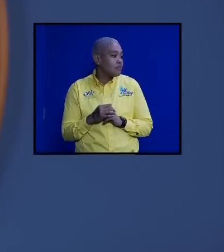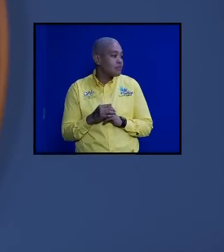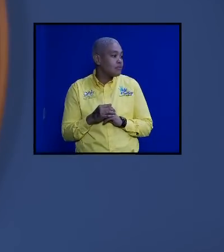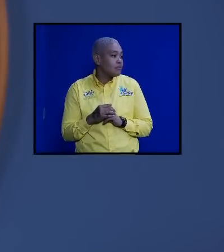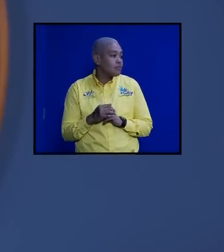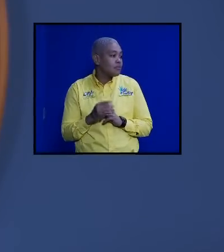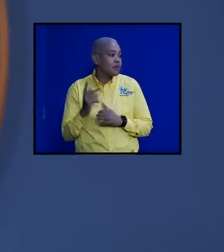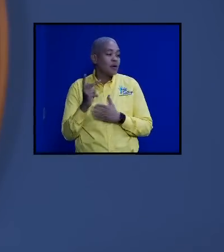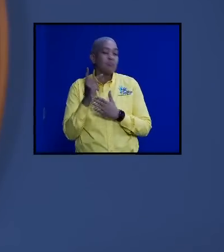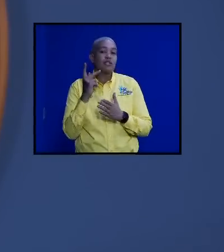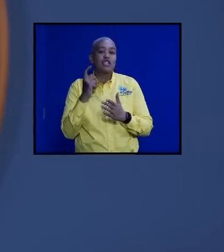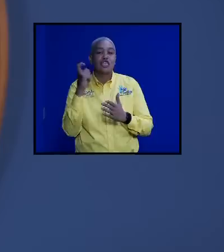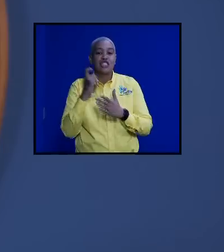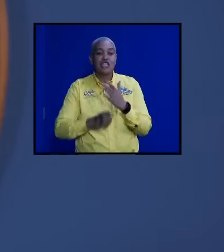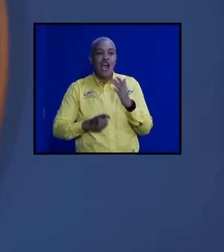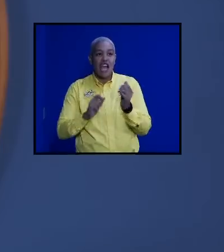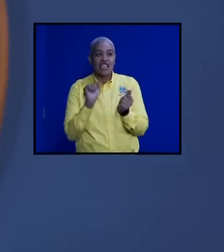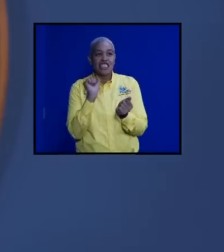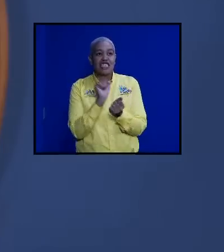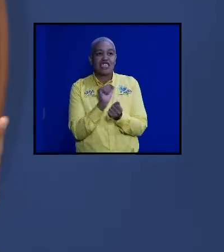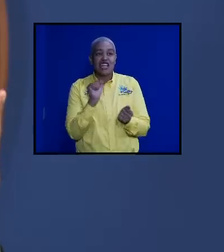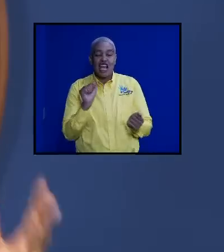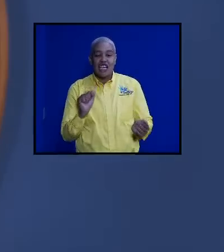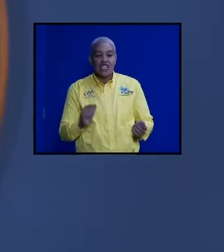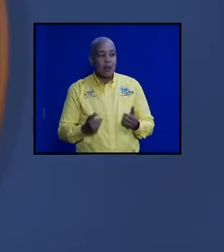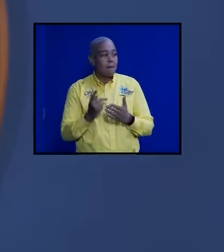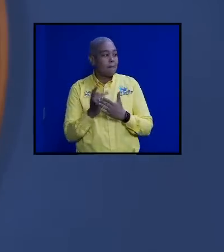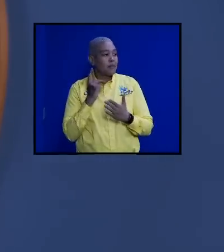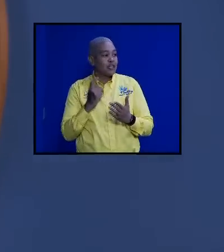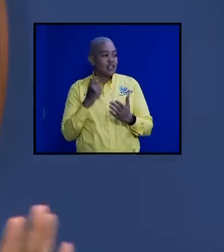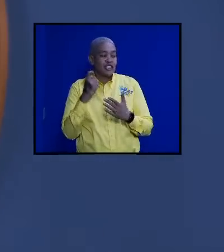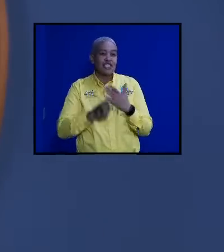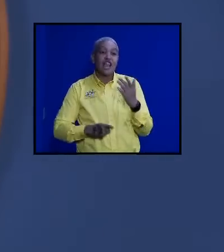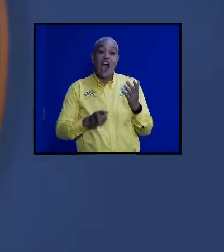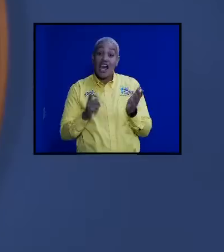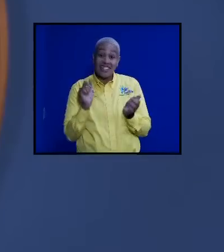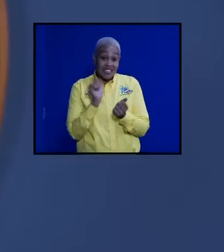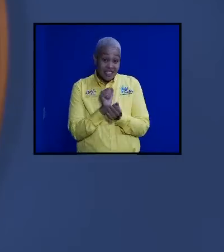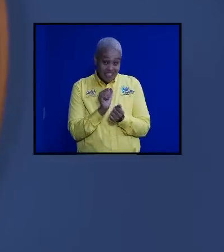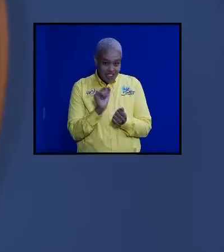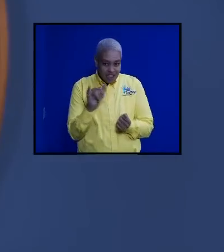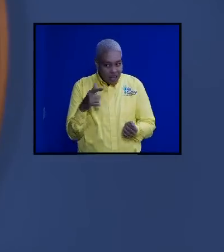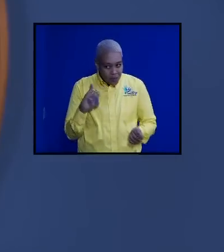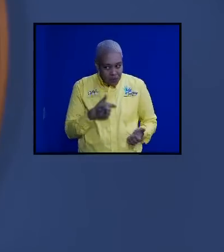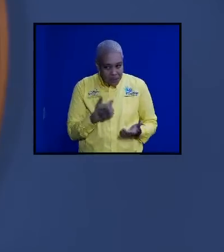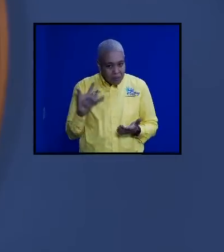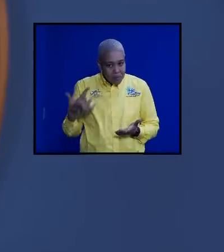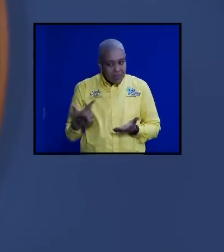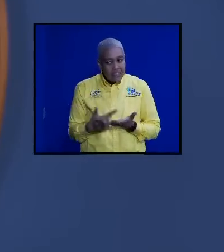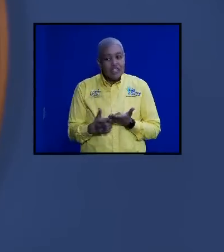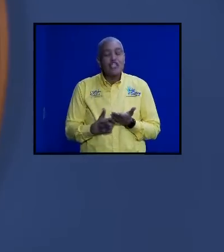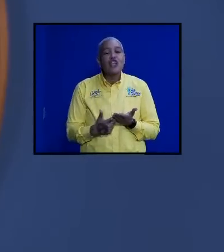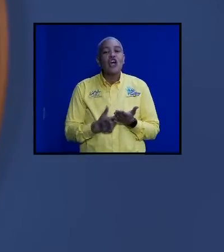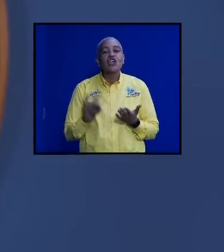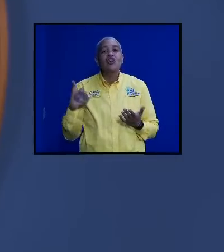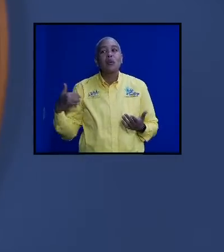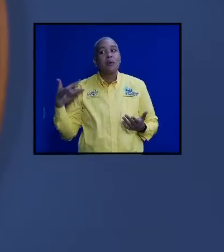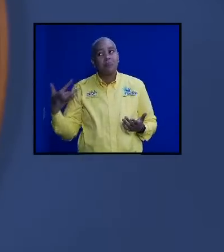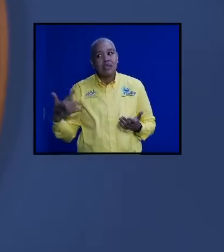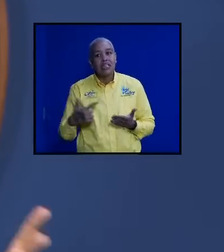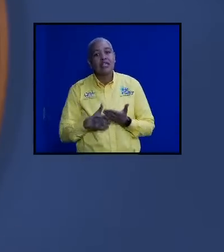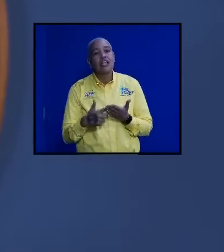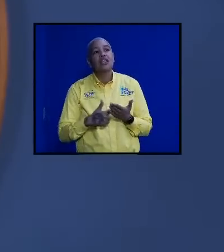pre-charge detention. I want to be clear with that pre-charge detention, which is what we have always been discussing, mind you. This is what we've always been discussing.